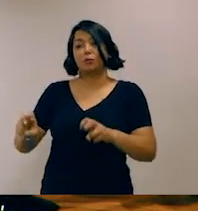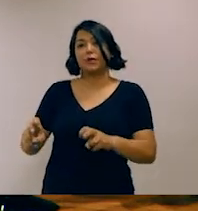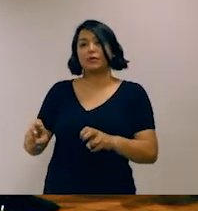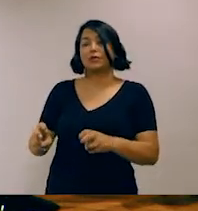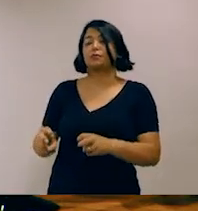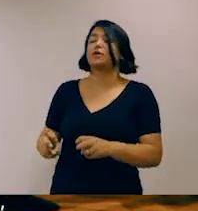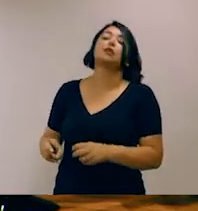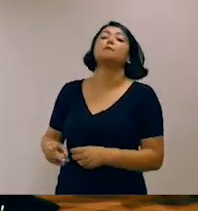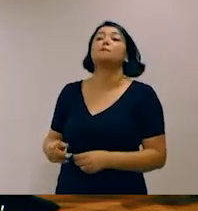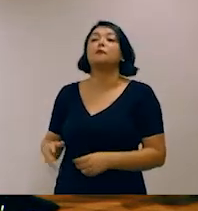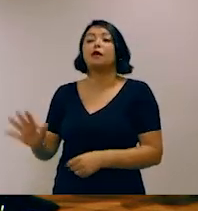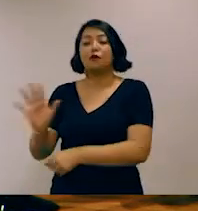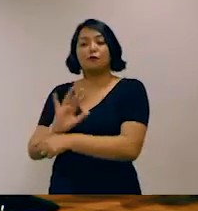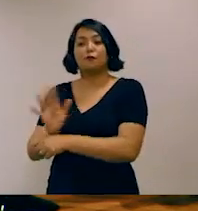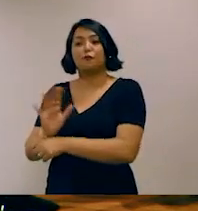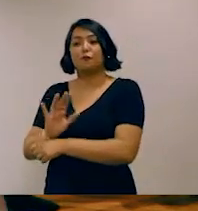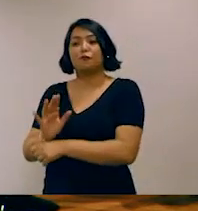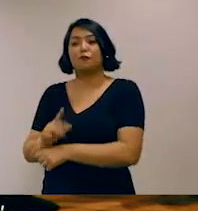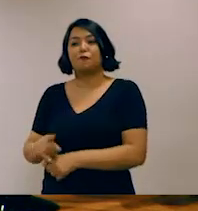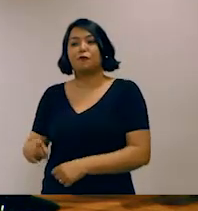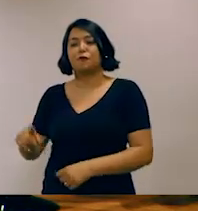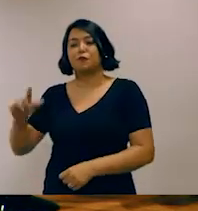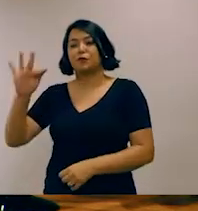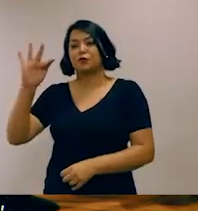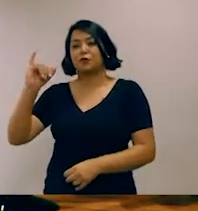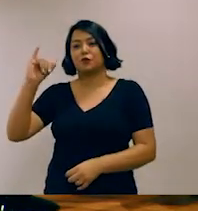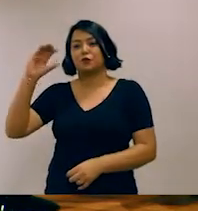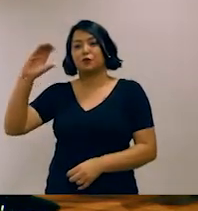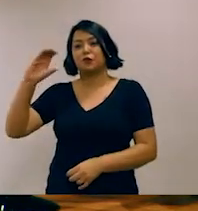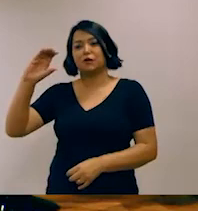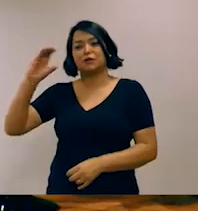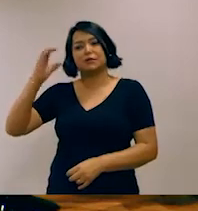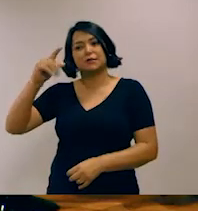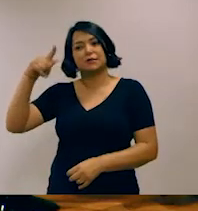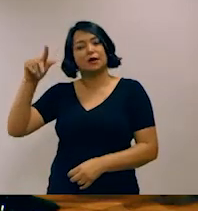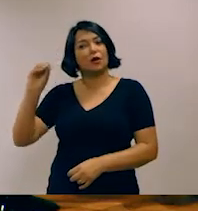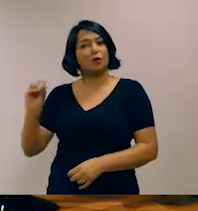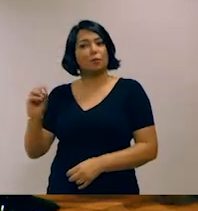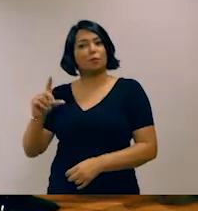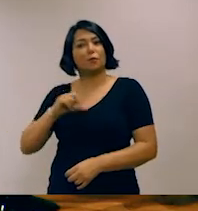is that the nonfiction movies